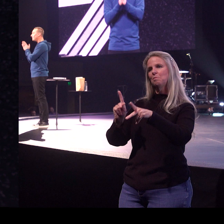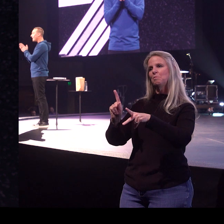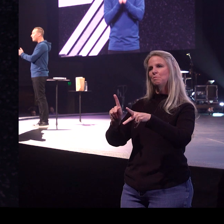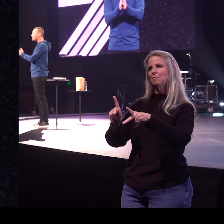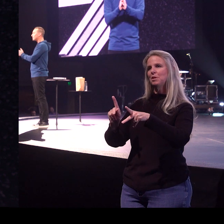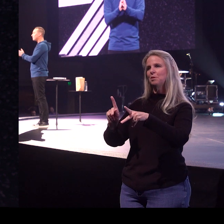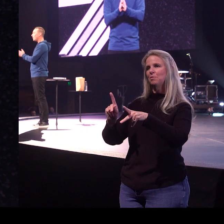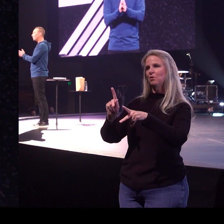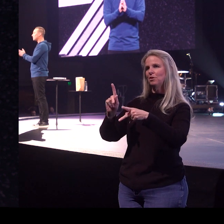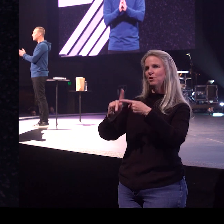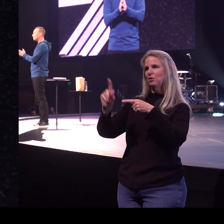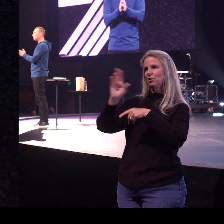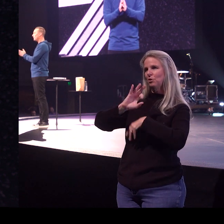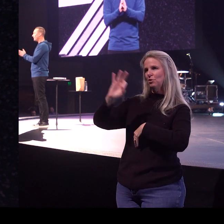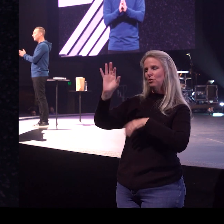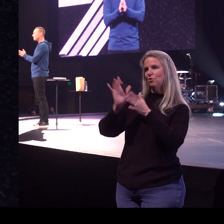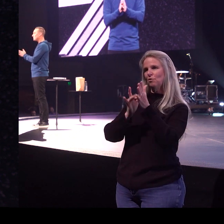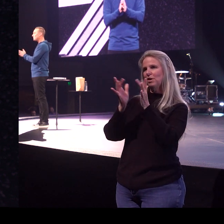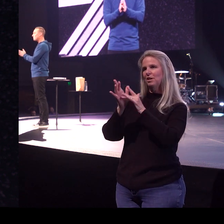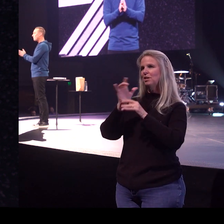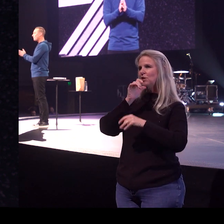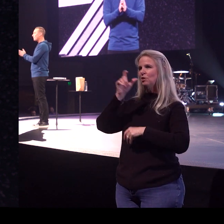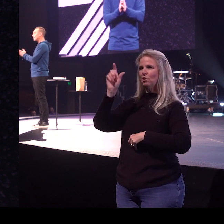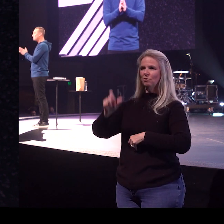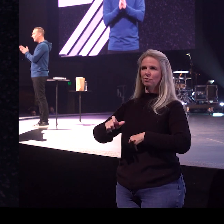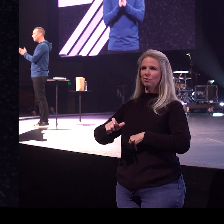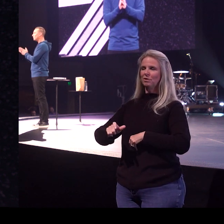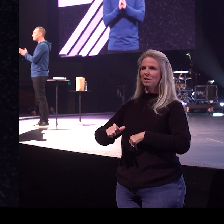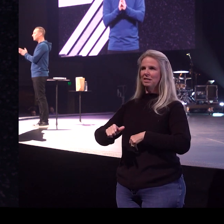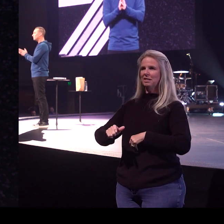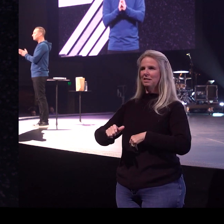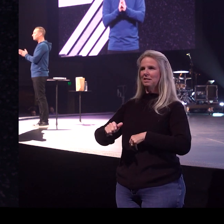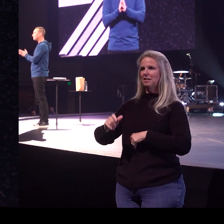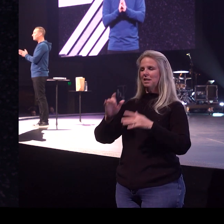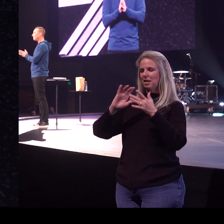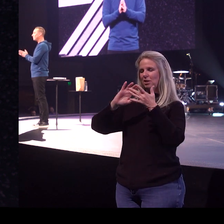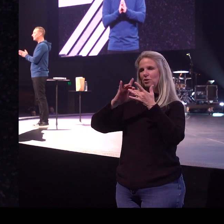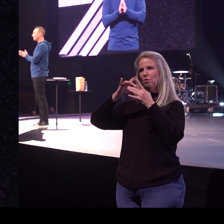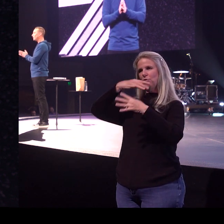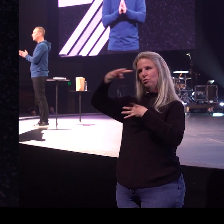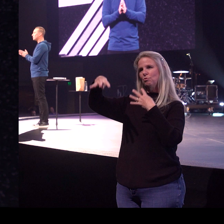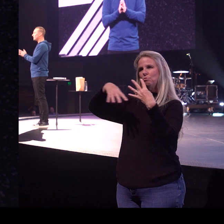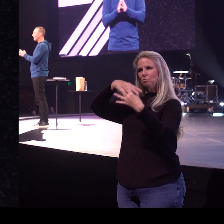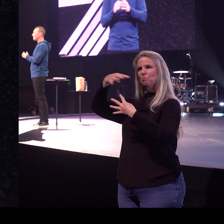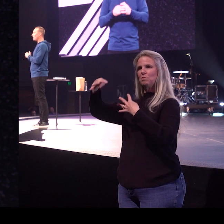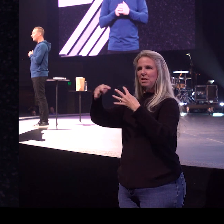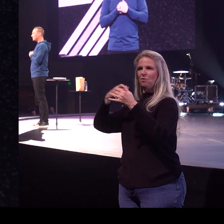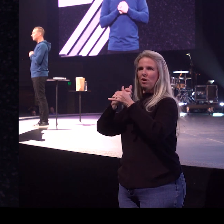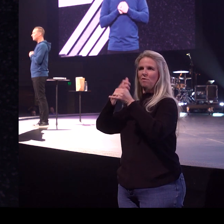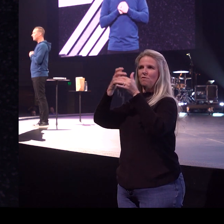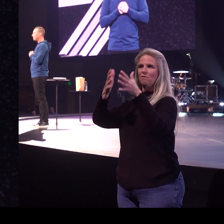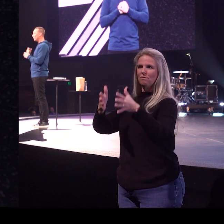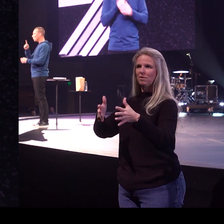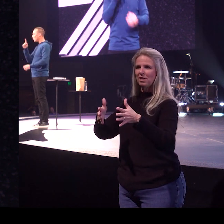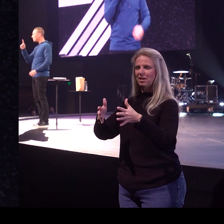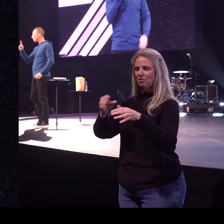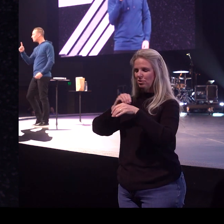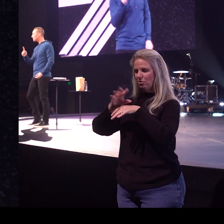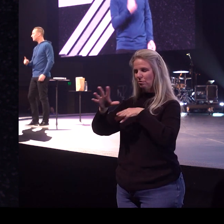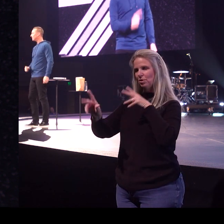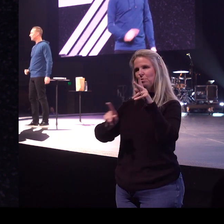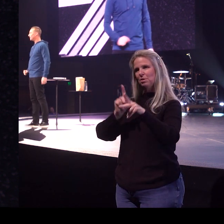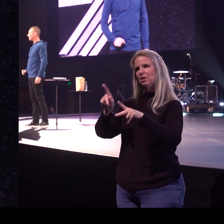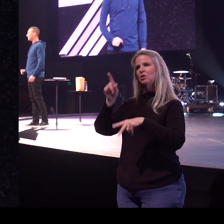don't need thousands of followers on social media to be an influencer. You just need to have a heart for the